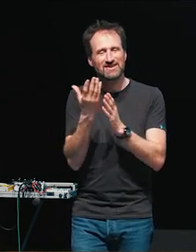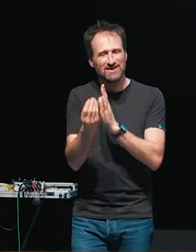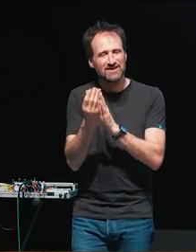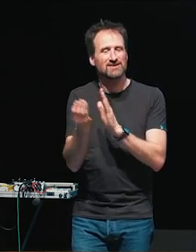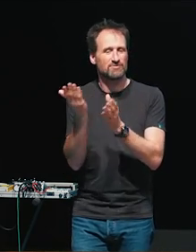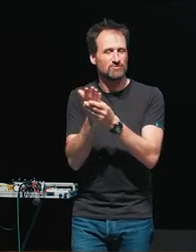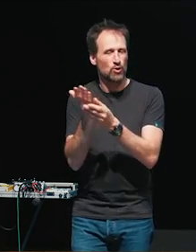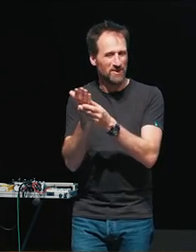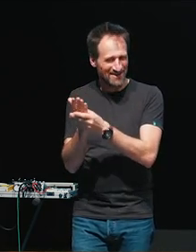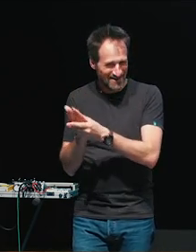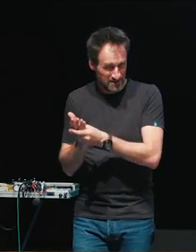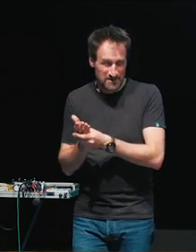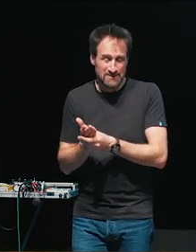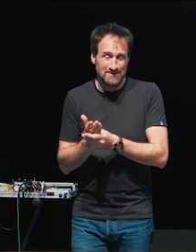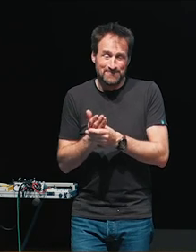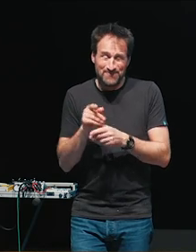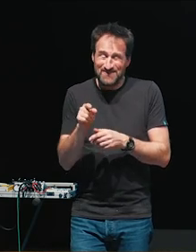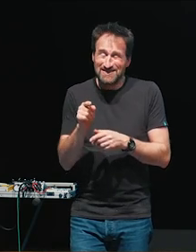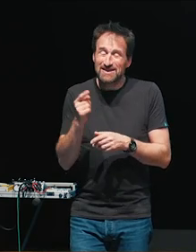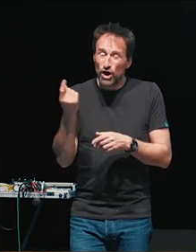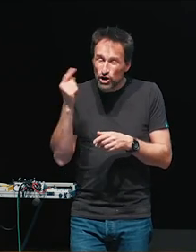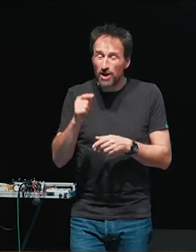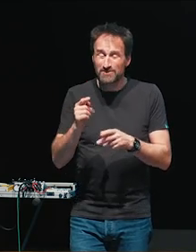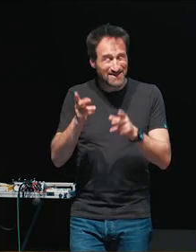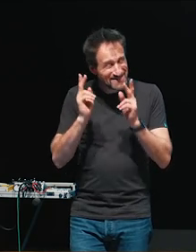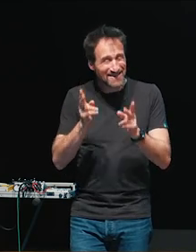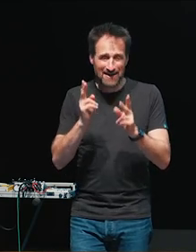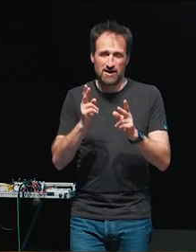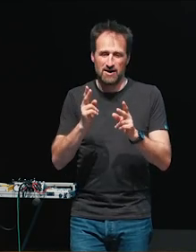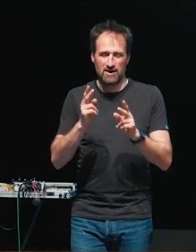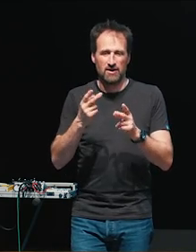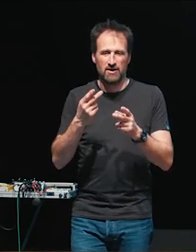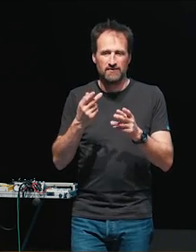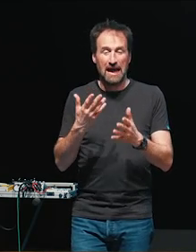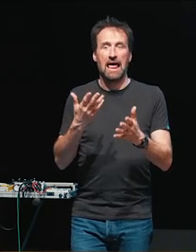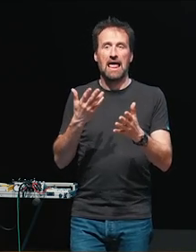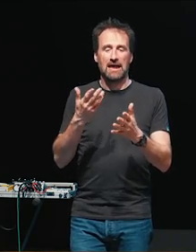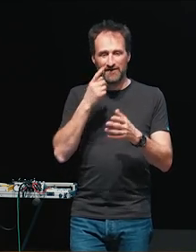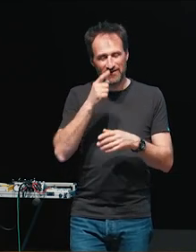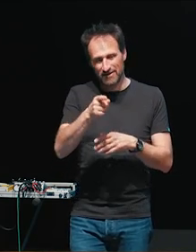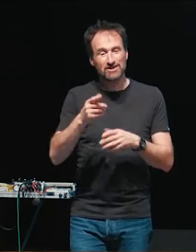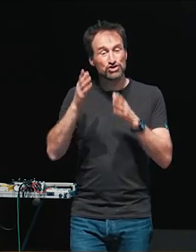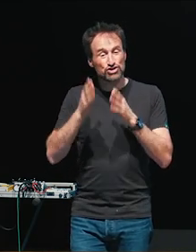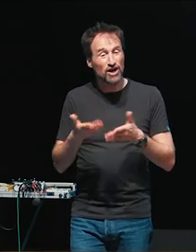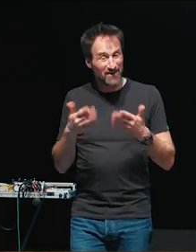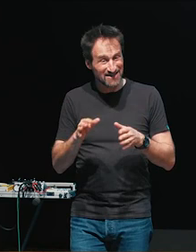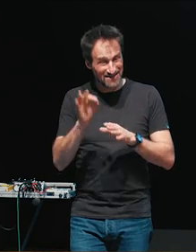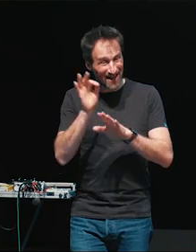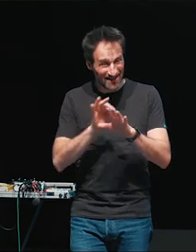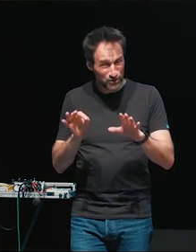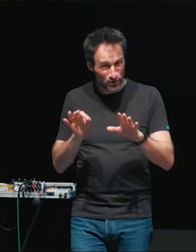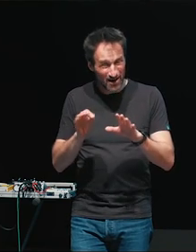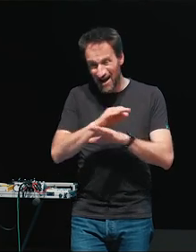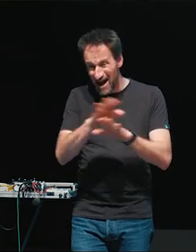definitely becomes a pinch point is, imagine that you implemented your serverless architecture. All of your functions are